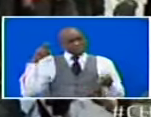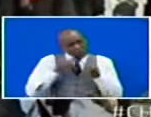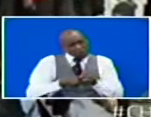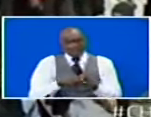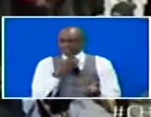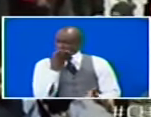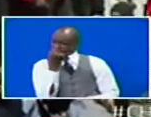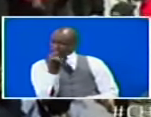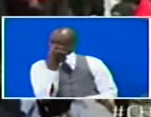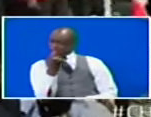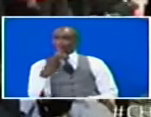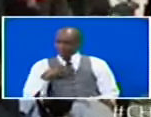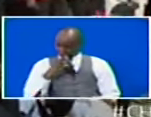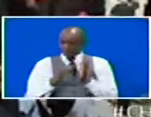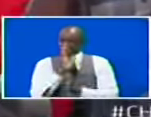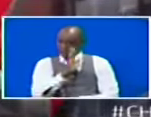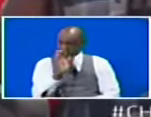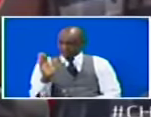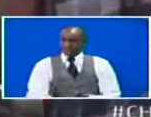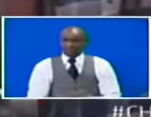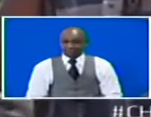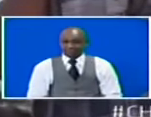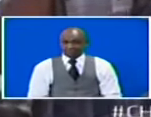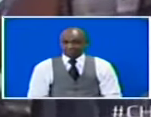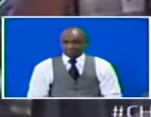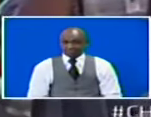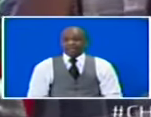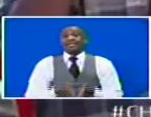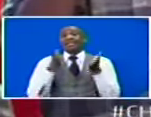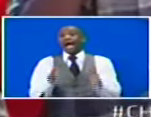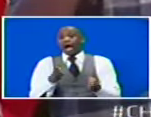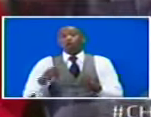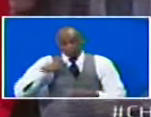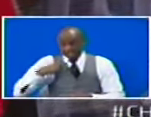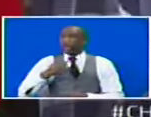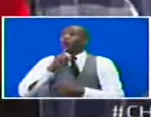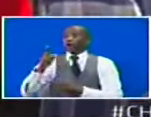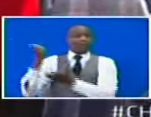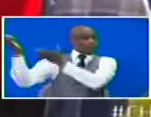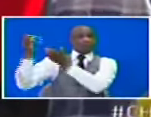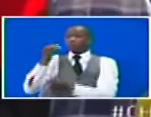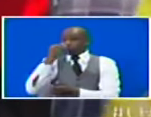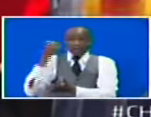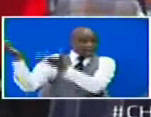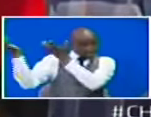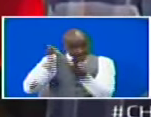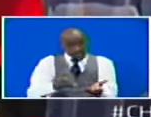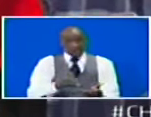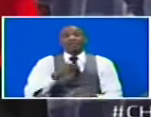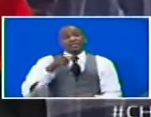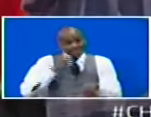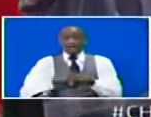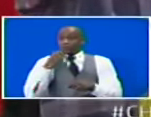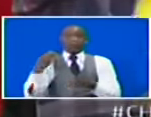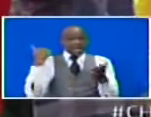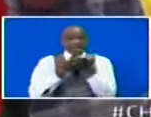an artificial creation of a maize shortage. Saa hizi tumeagiza vyakula. Saa ile chakula